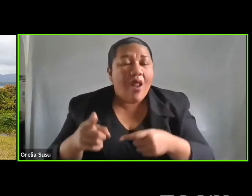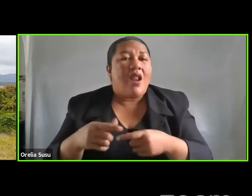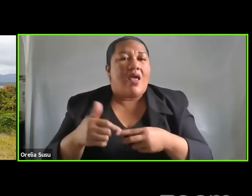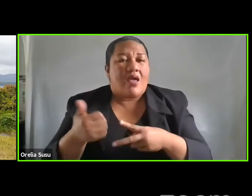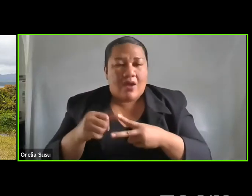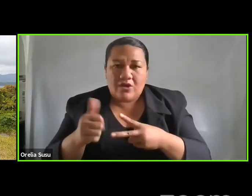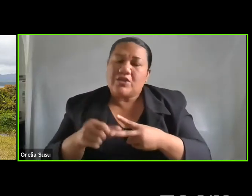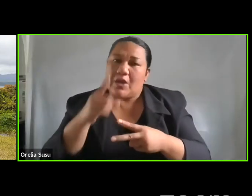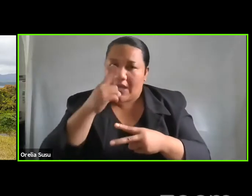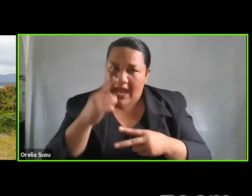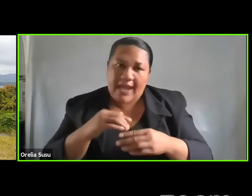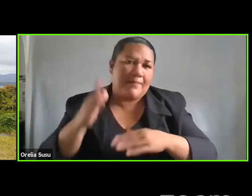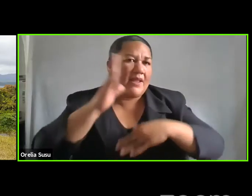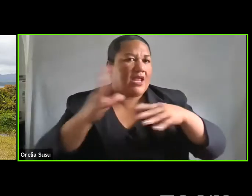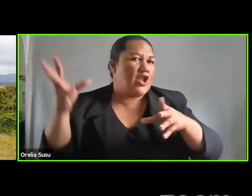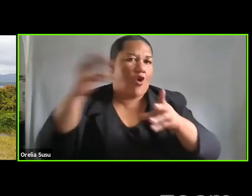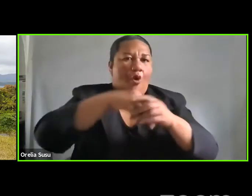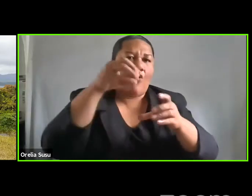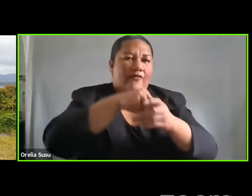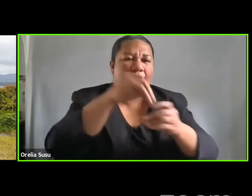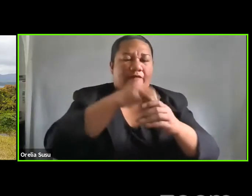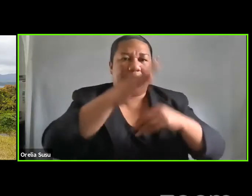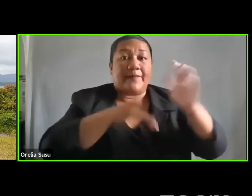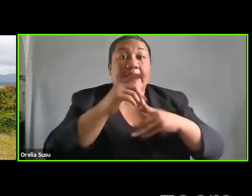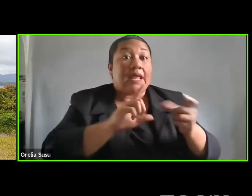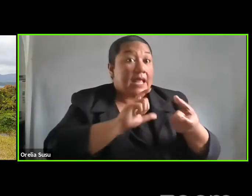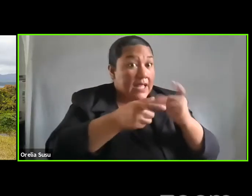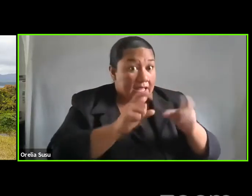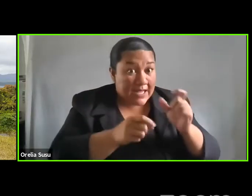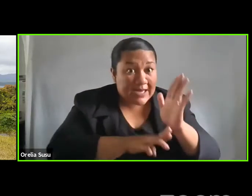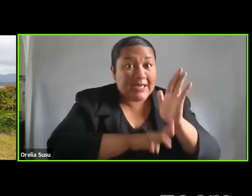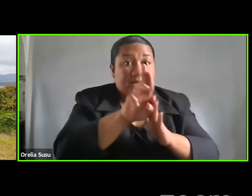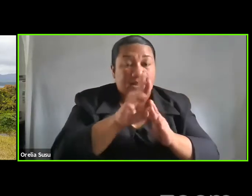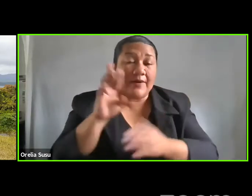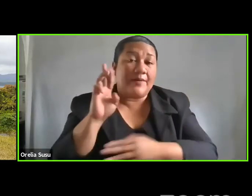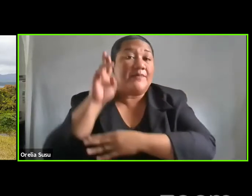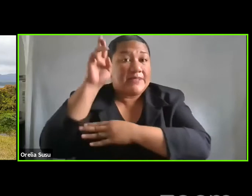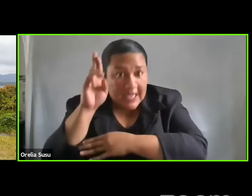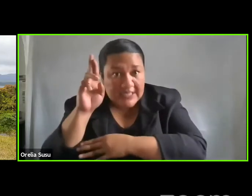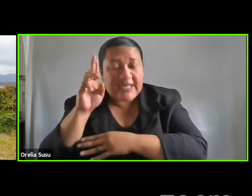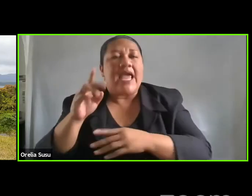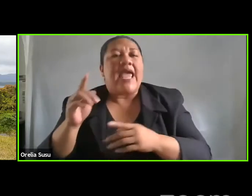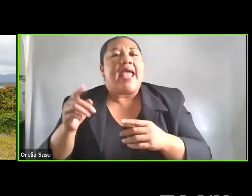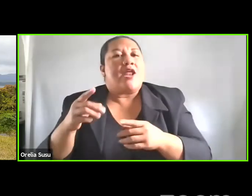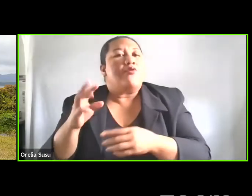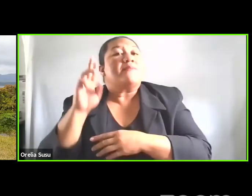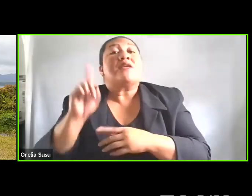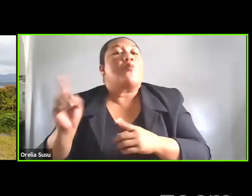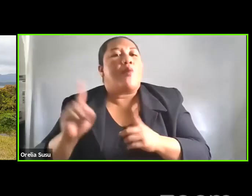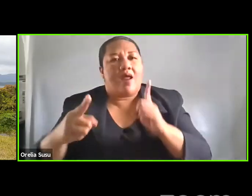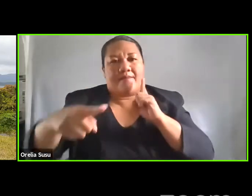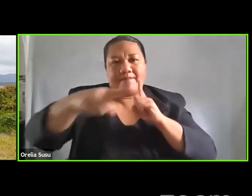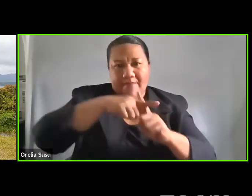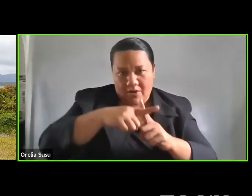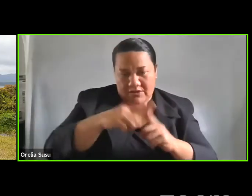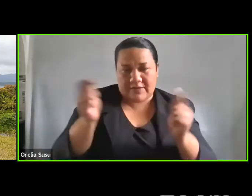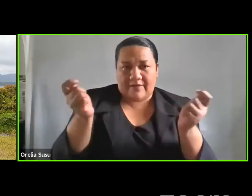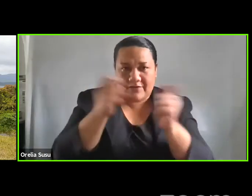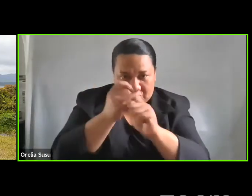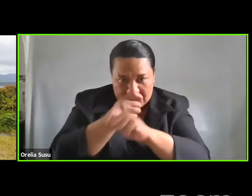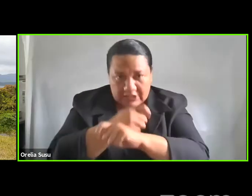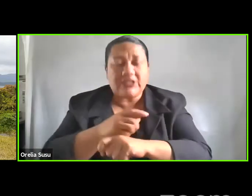efforts climate resilience represent an opportunity to promote positive change towards gender equality and change and challenge